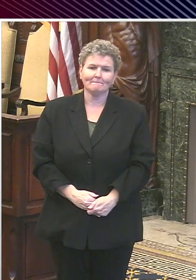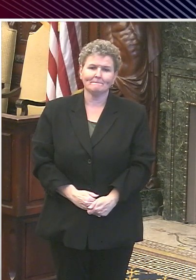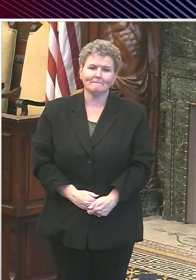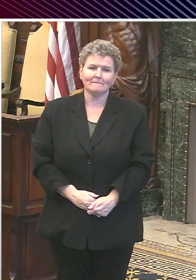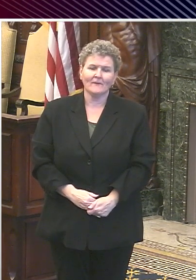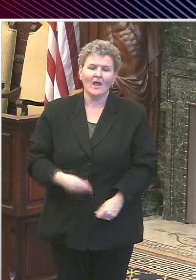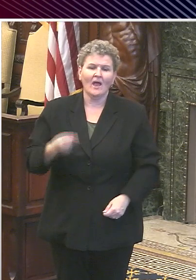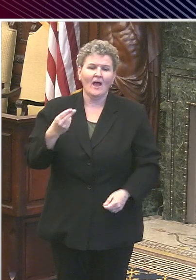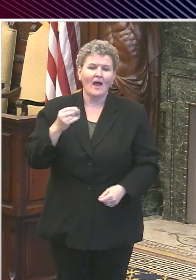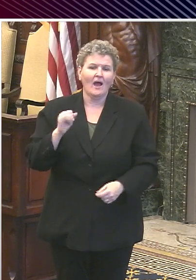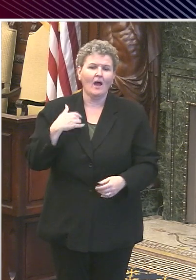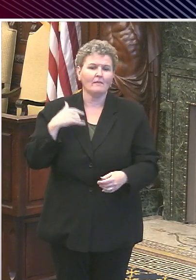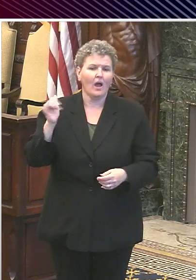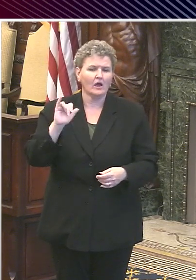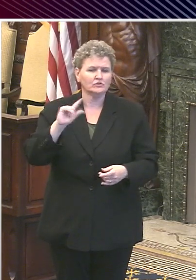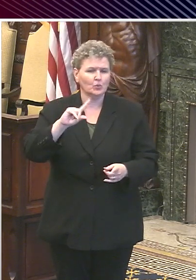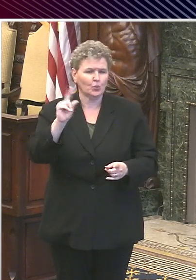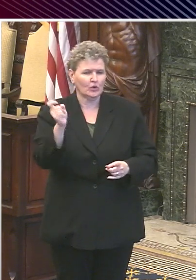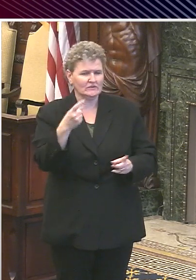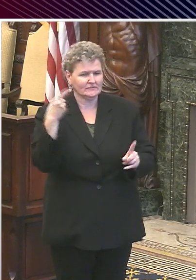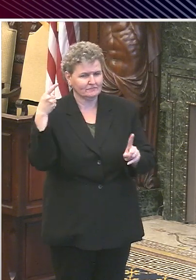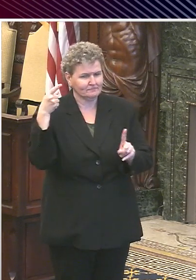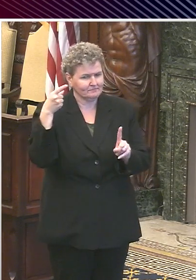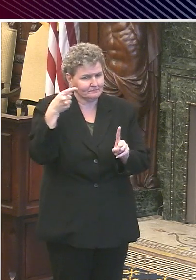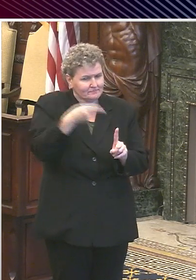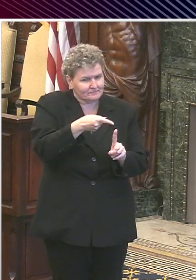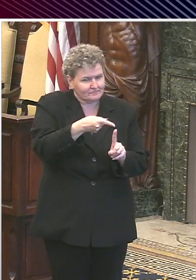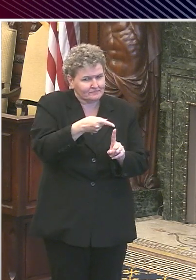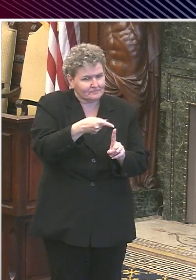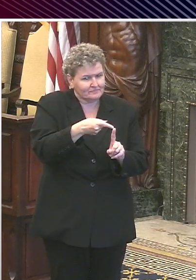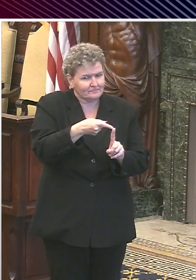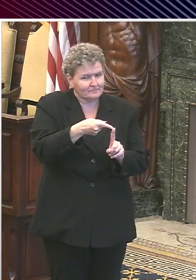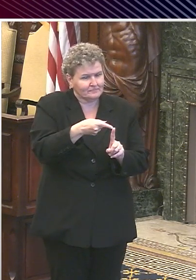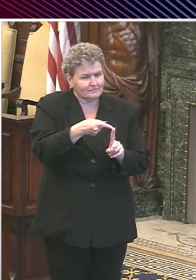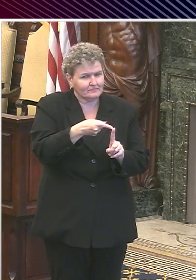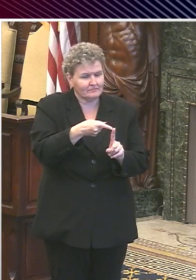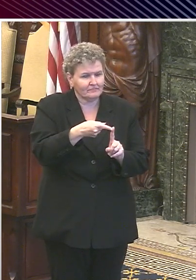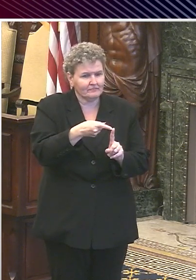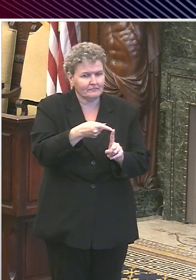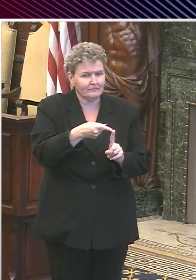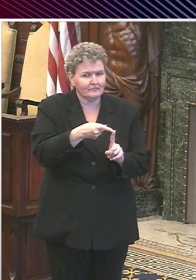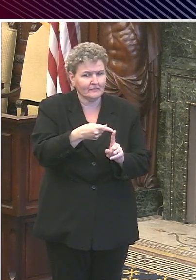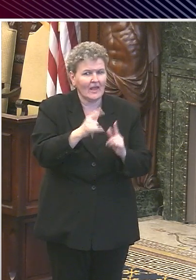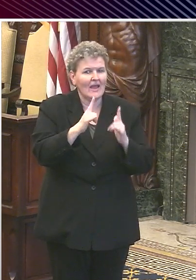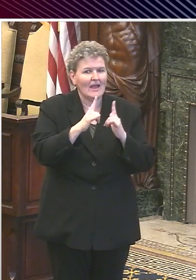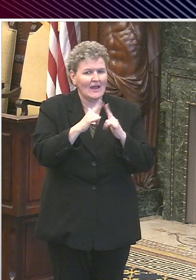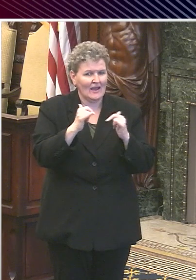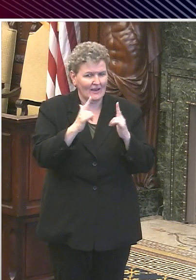Hi, I also have a couple questions following up on those asked about the encampment.